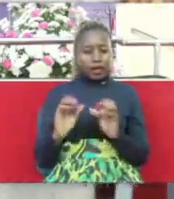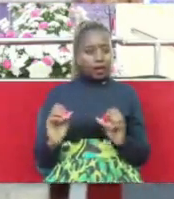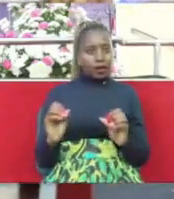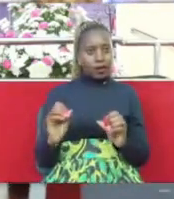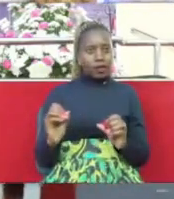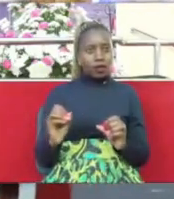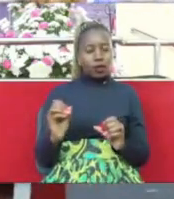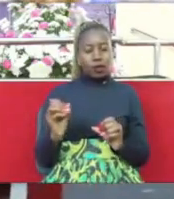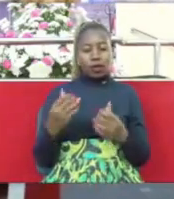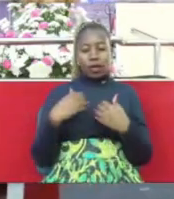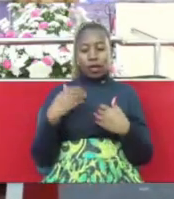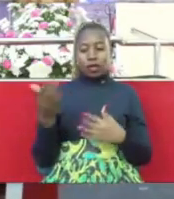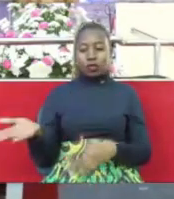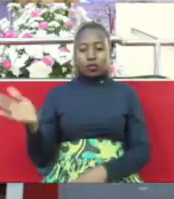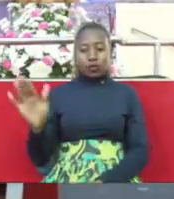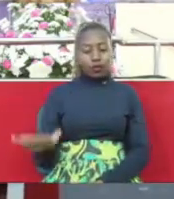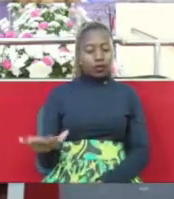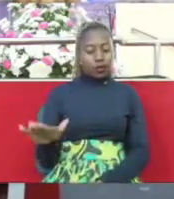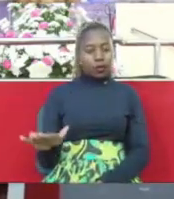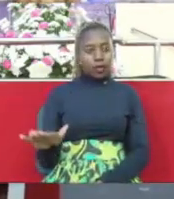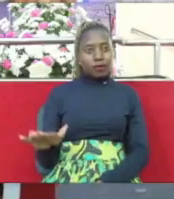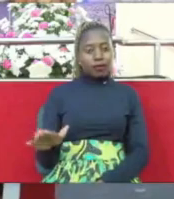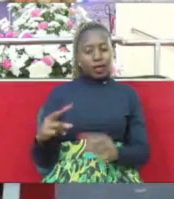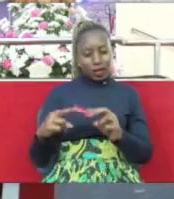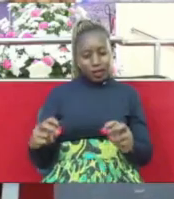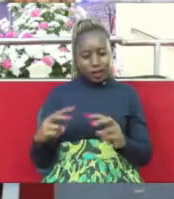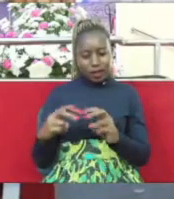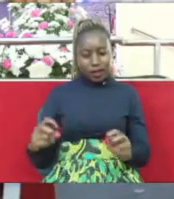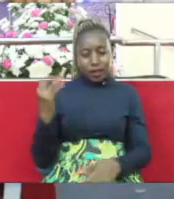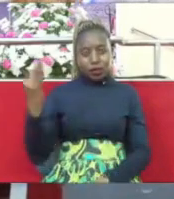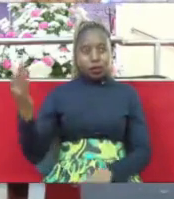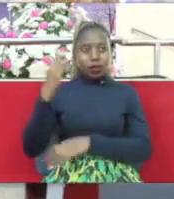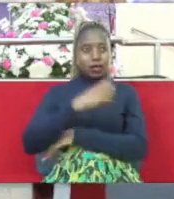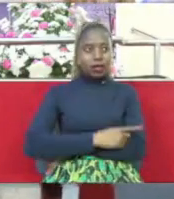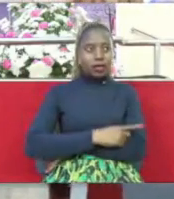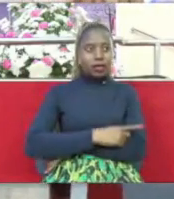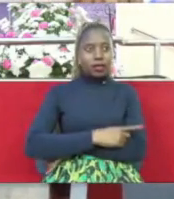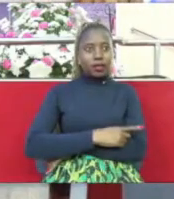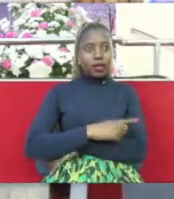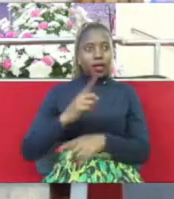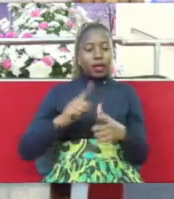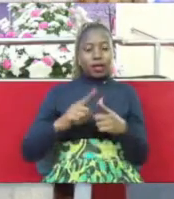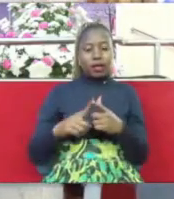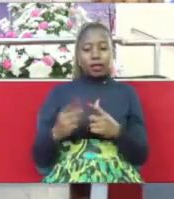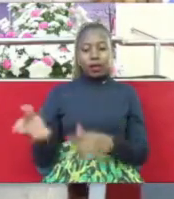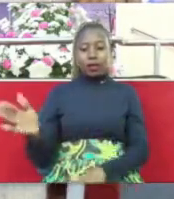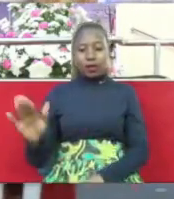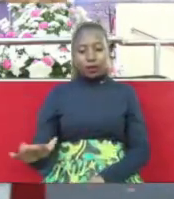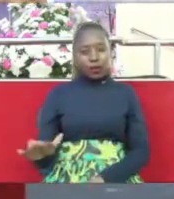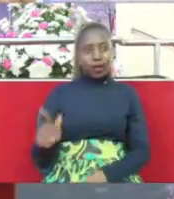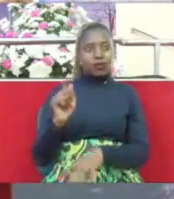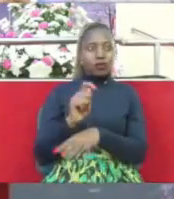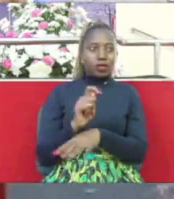had left him. Biblia inasema walimtafuta kwa siku tatu, na baada ya siku tatu walimpata wapi? Walimpata mahali ambapo walikuwa wamemwacha. In the presence of